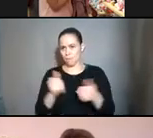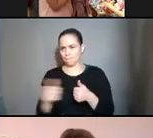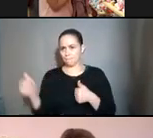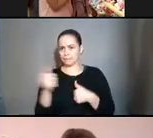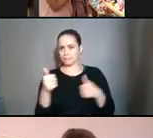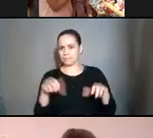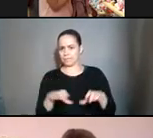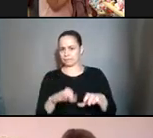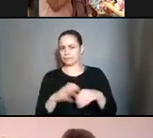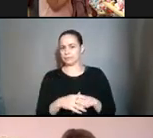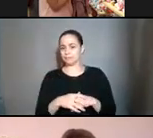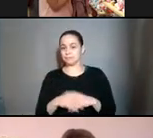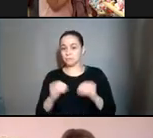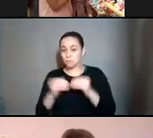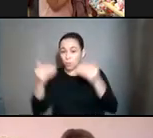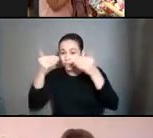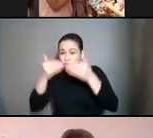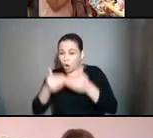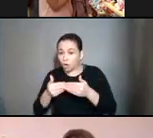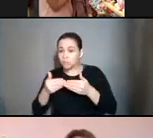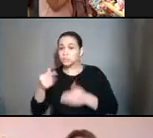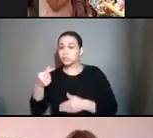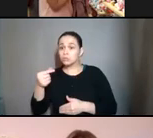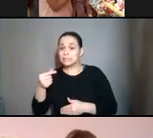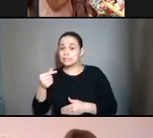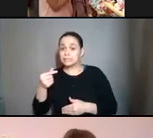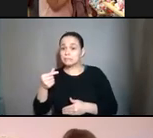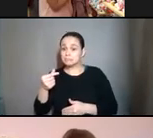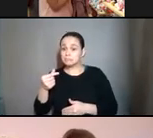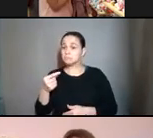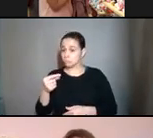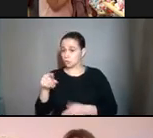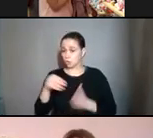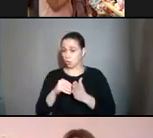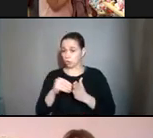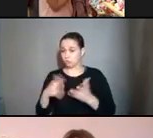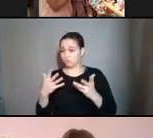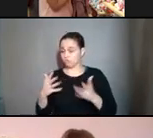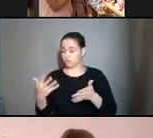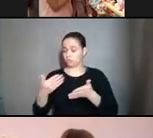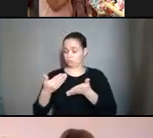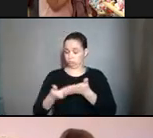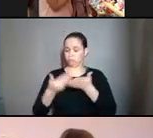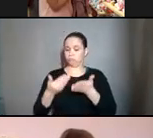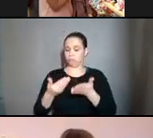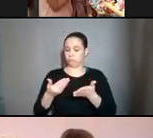The darker green shows where your child has shown proficiency by completing Dreambox